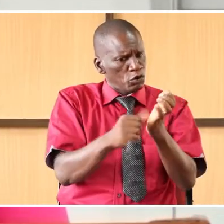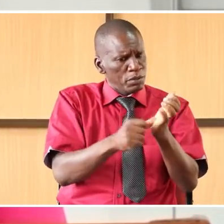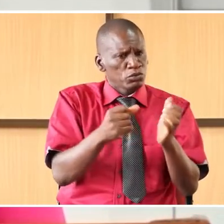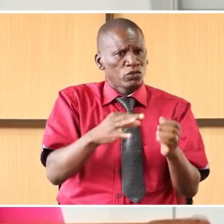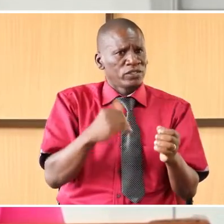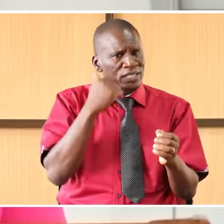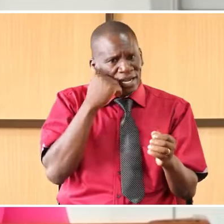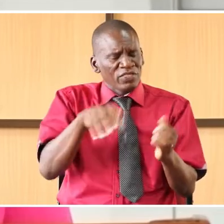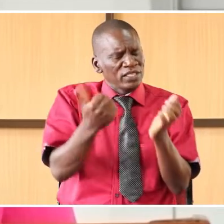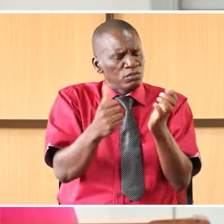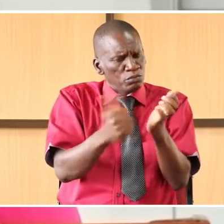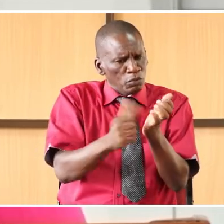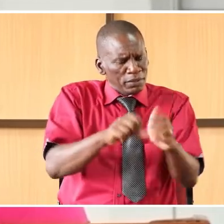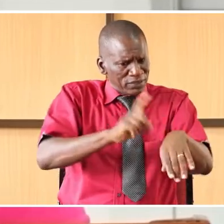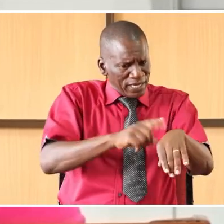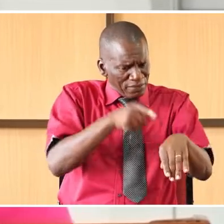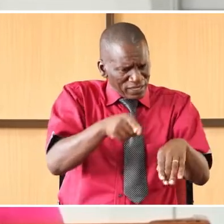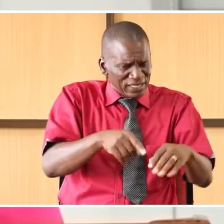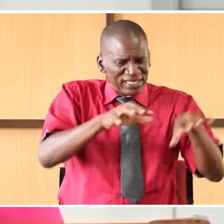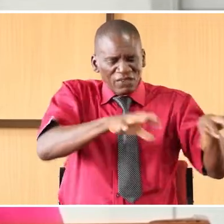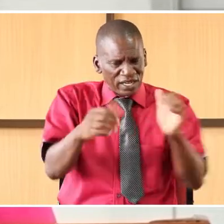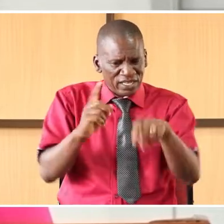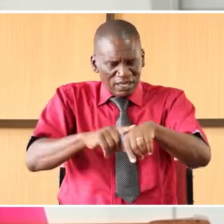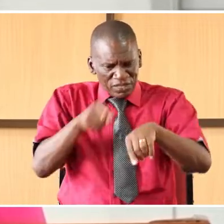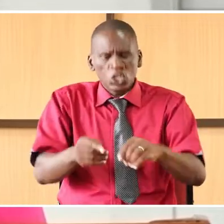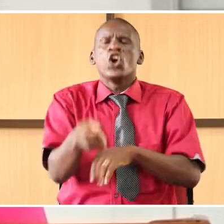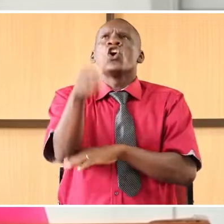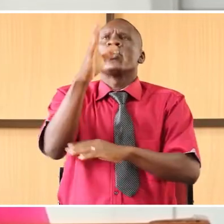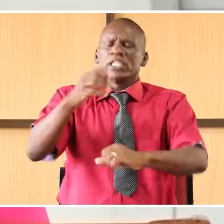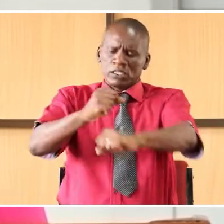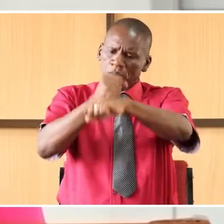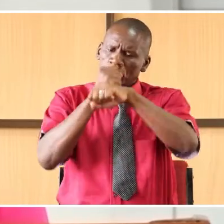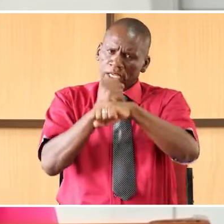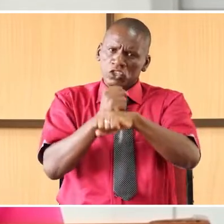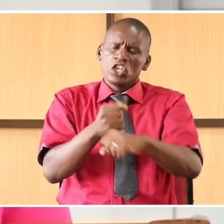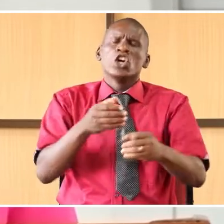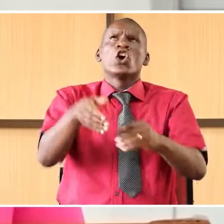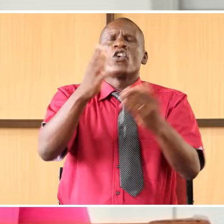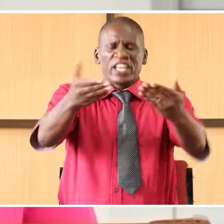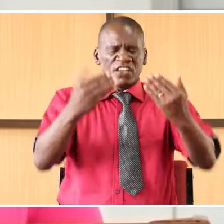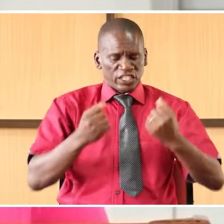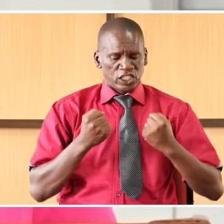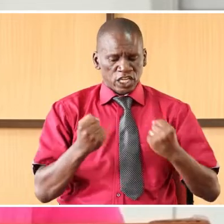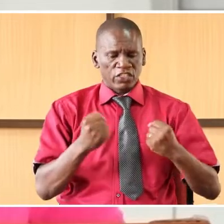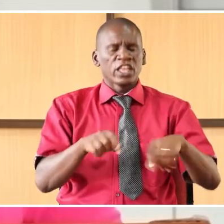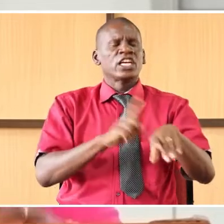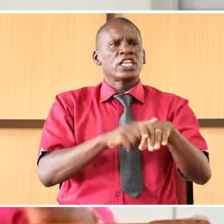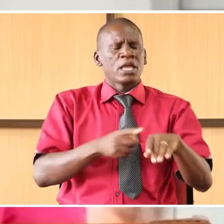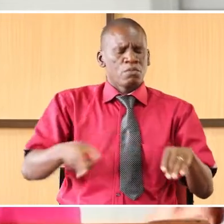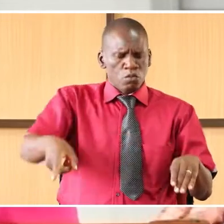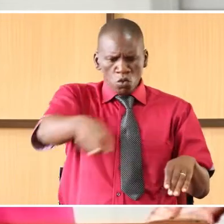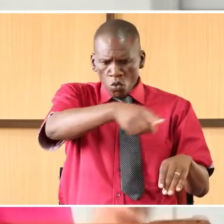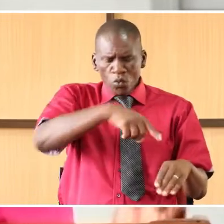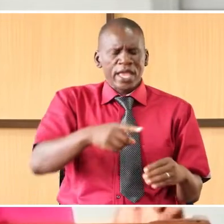these times of trouble, God is our refuge, he is our strength. He gives us strength when we are completely, you